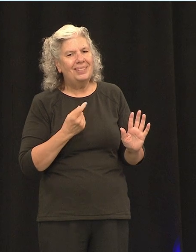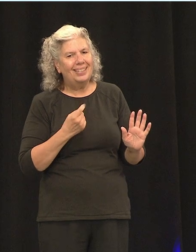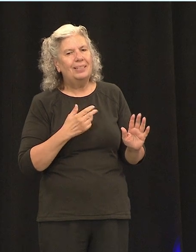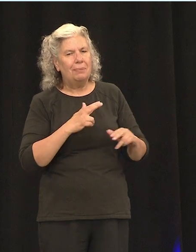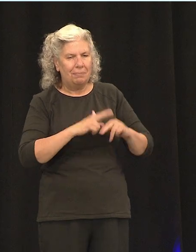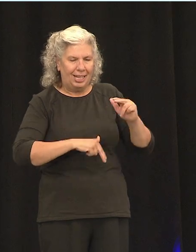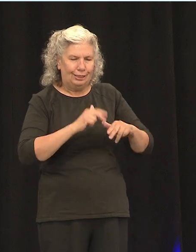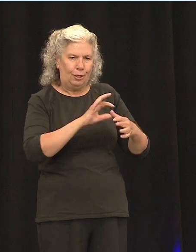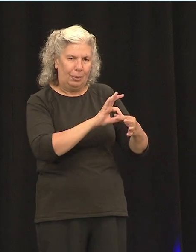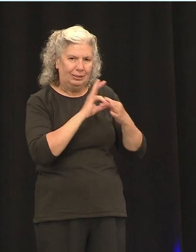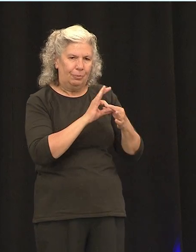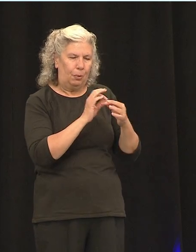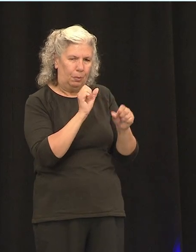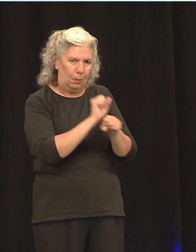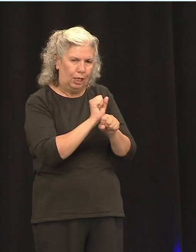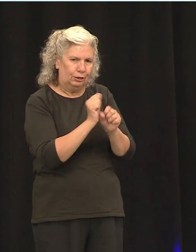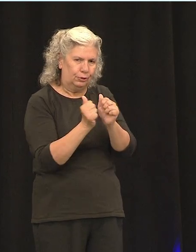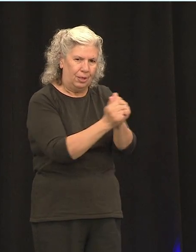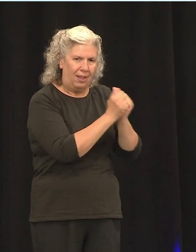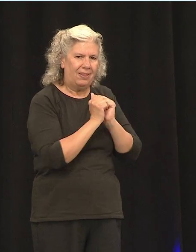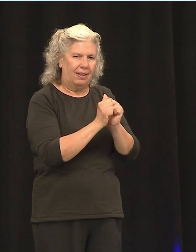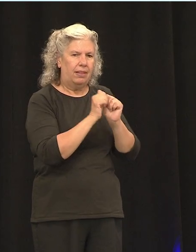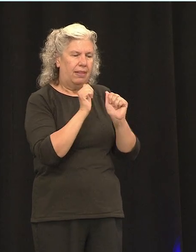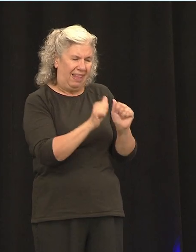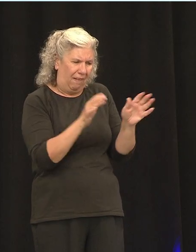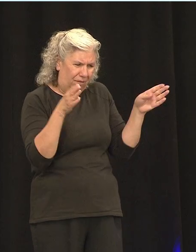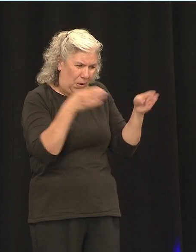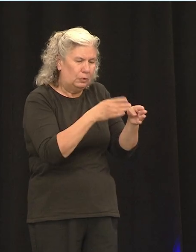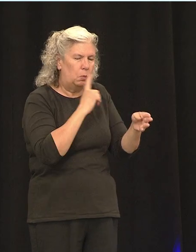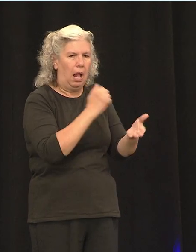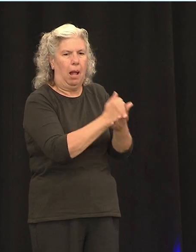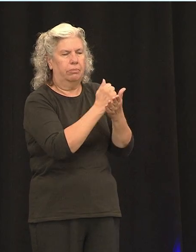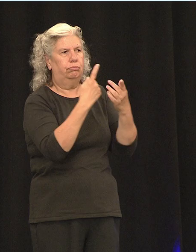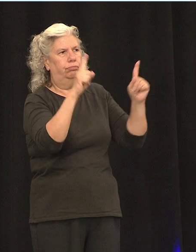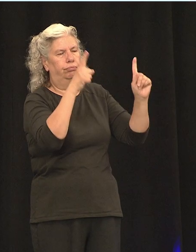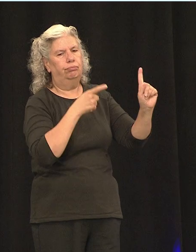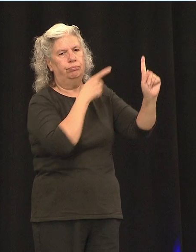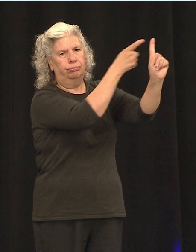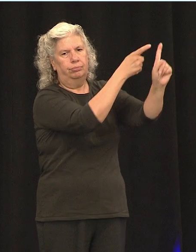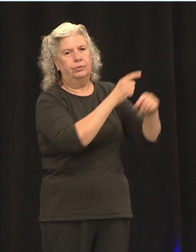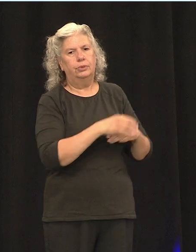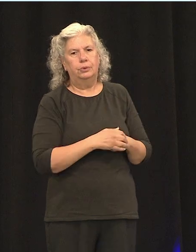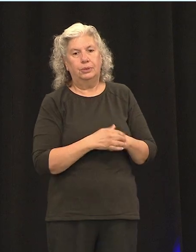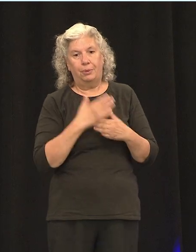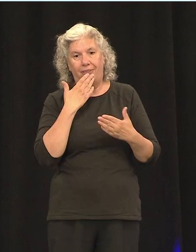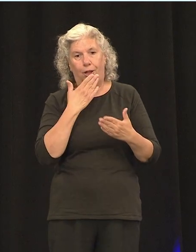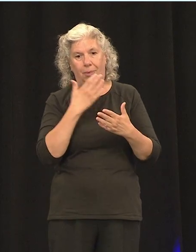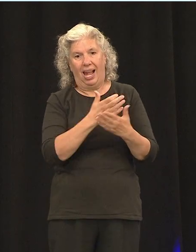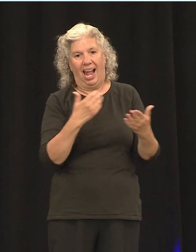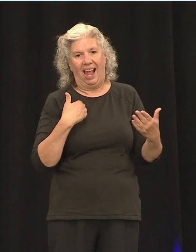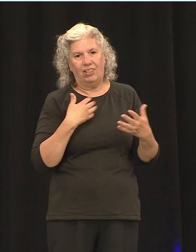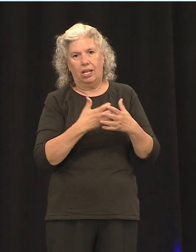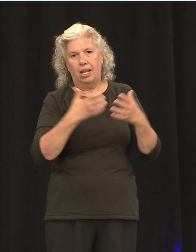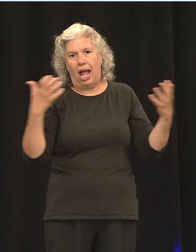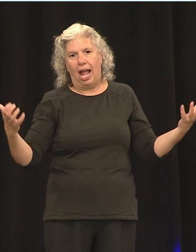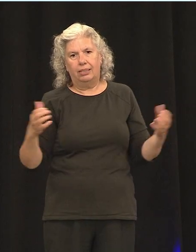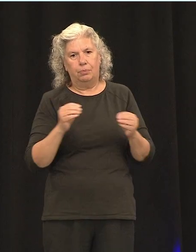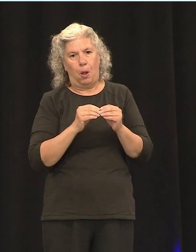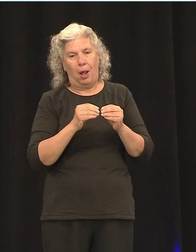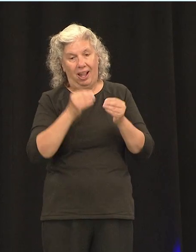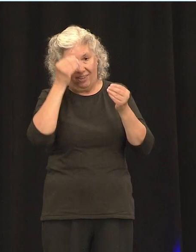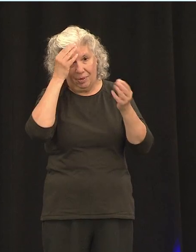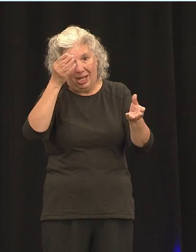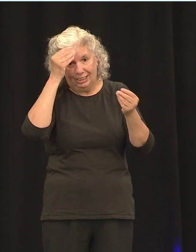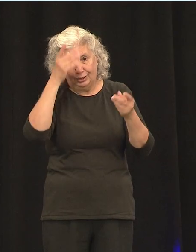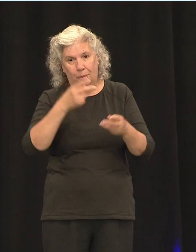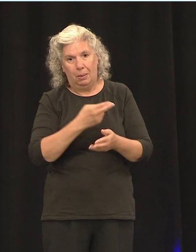together can really make a difference. So thank you so much. I have so many more resources on my website, or feel